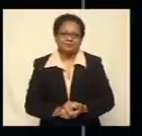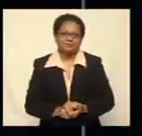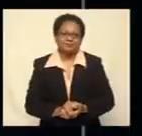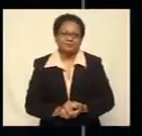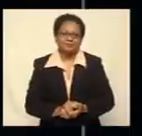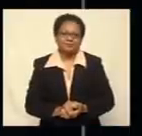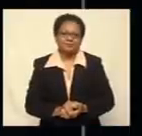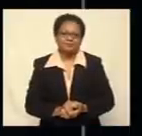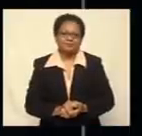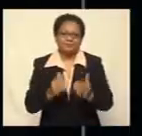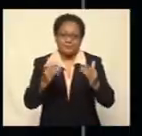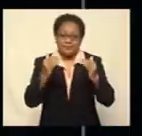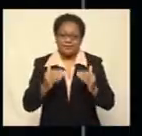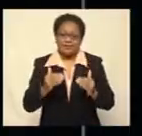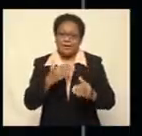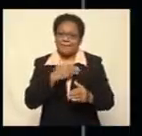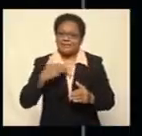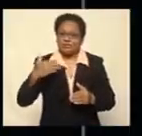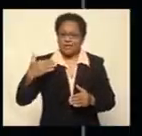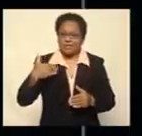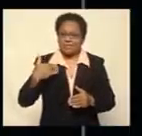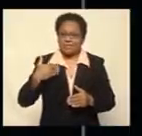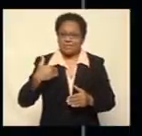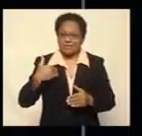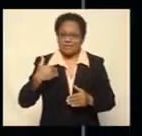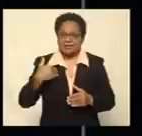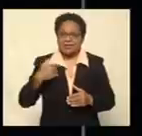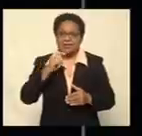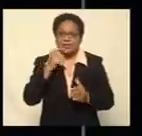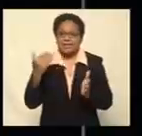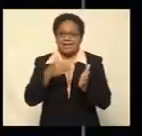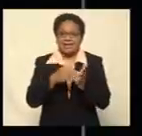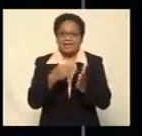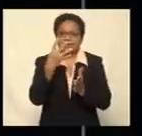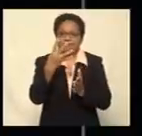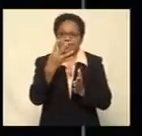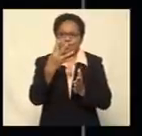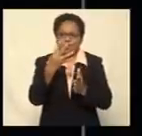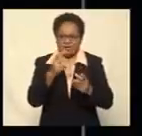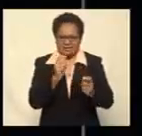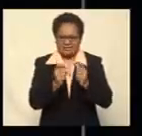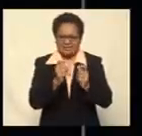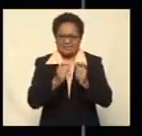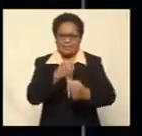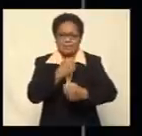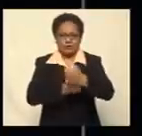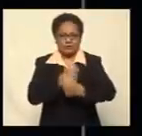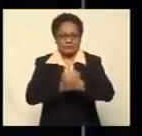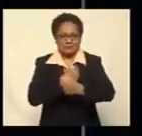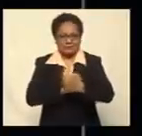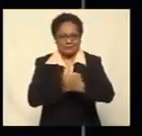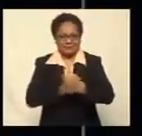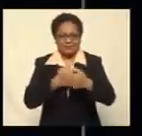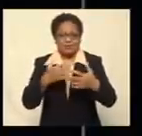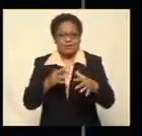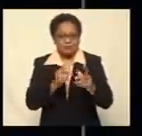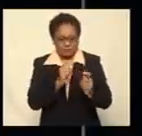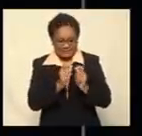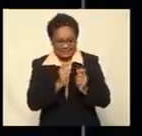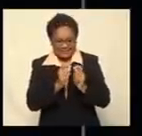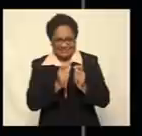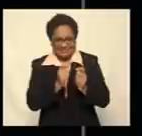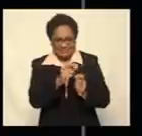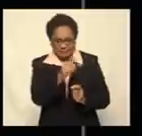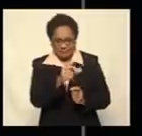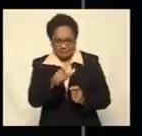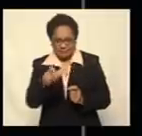The Health Ministry will be adding 4 new gene expert machines to its capacity. This will be added to the machine that has already